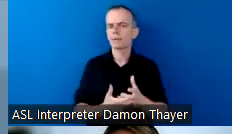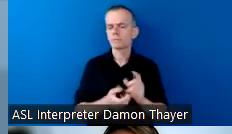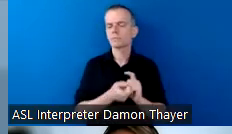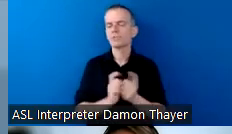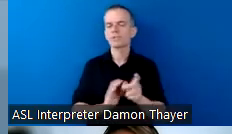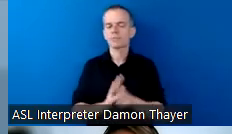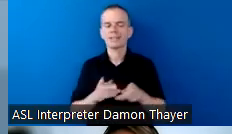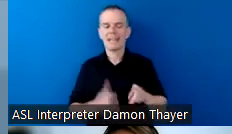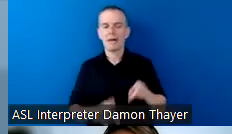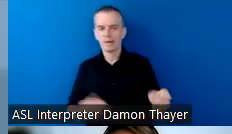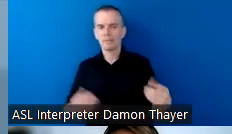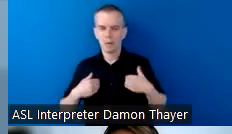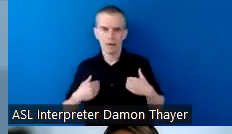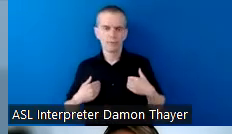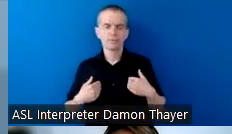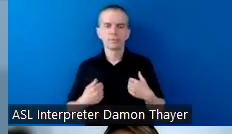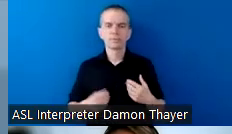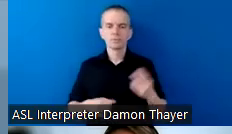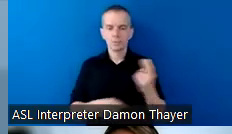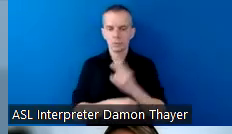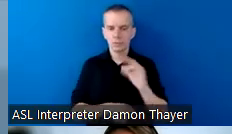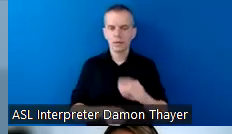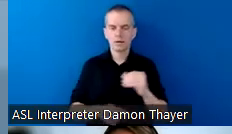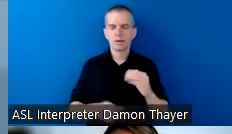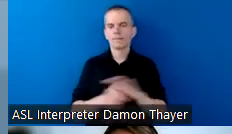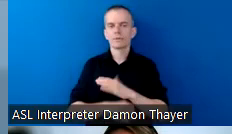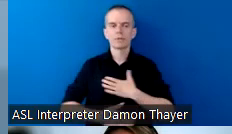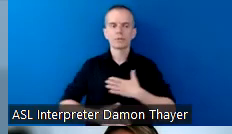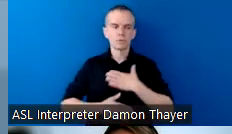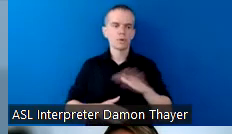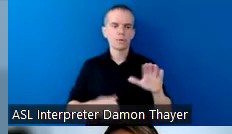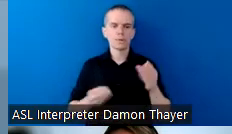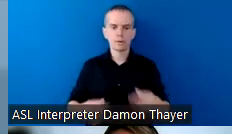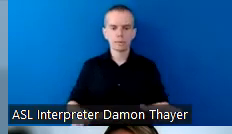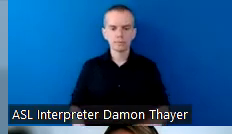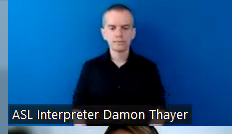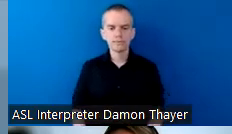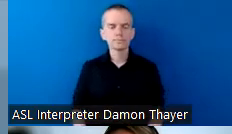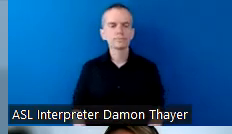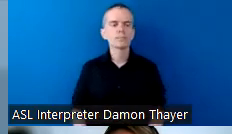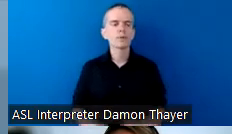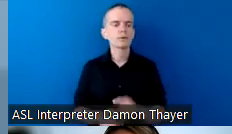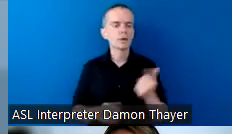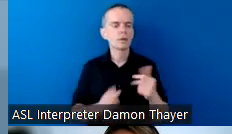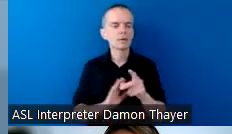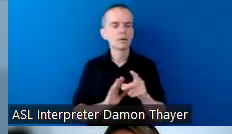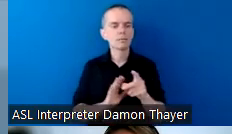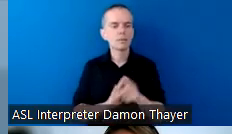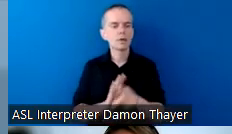person to have what they need to use and then fully enjoy the property. There's also a policy of failing to